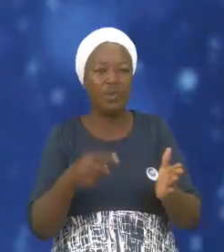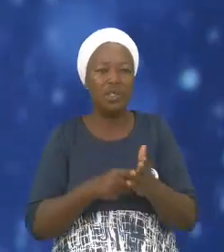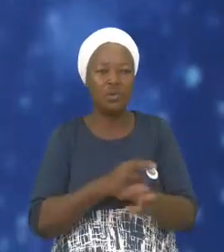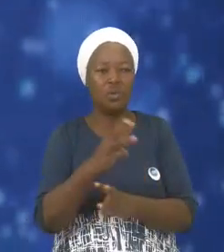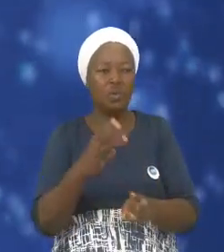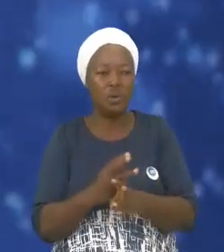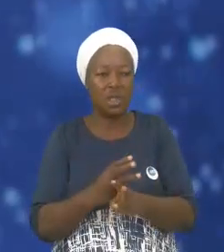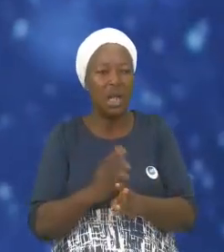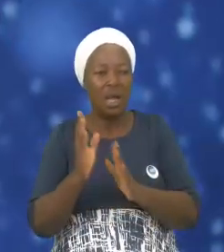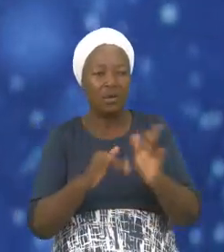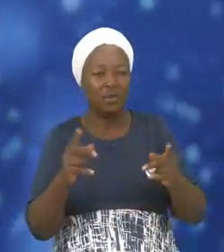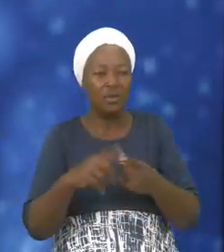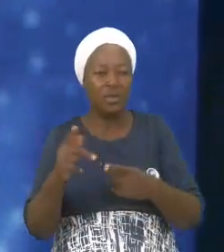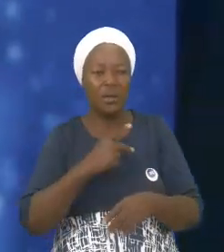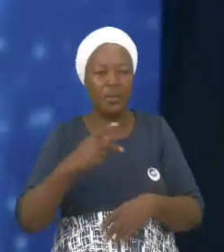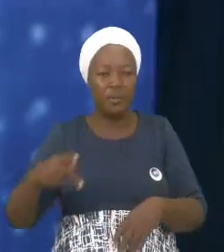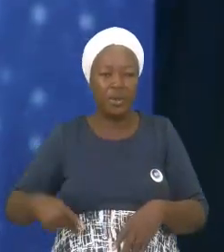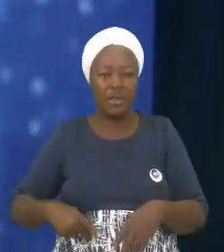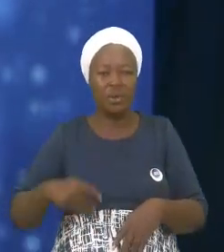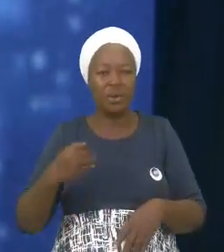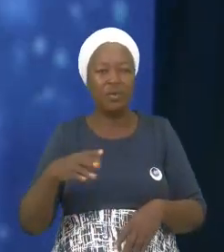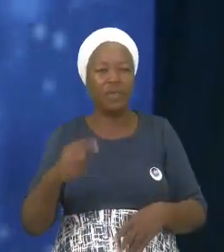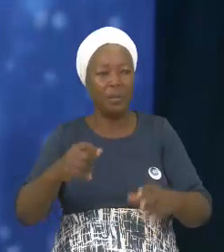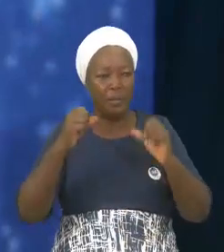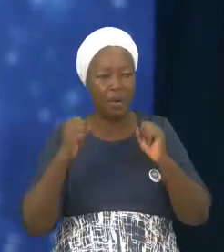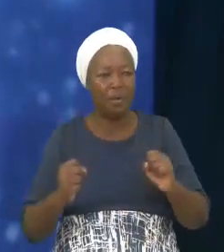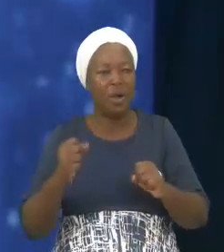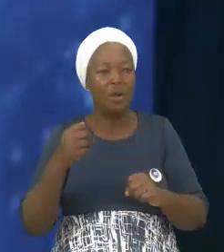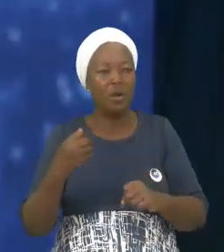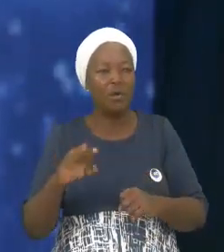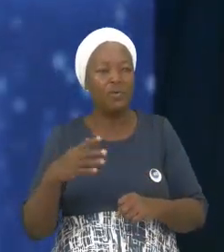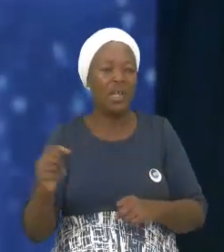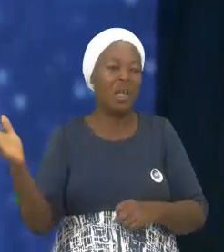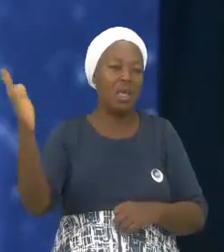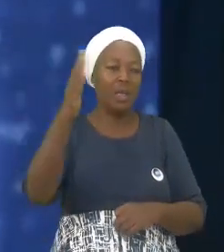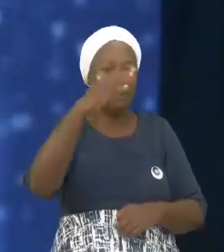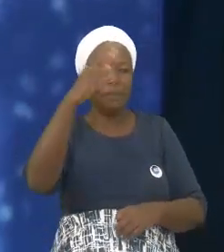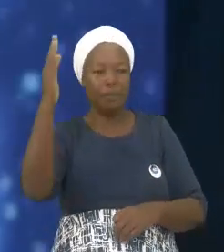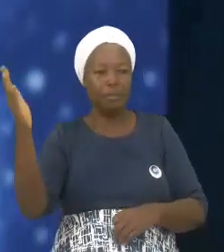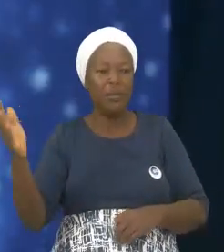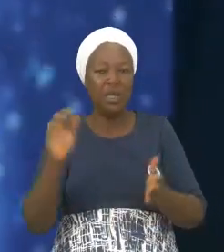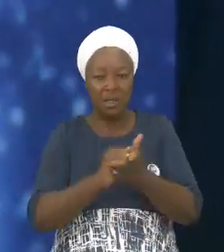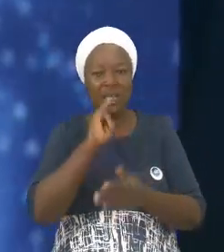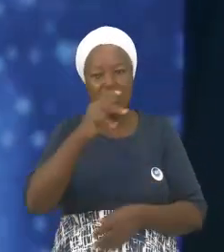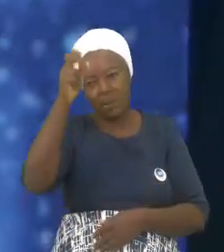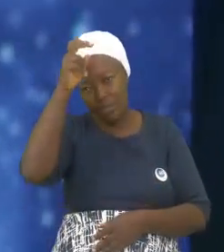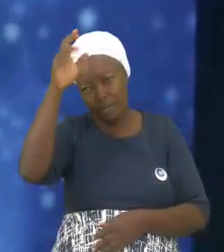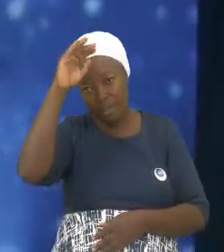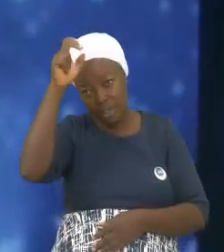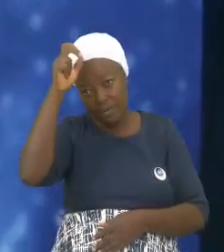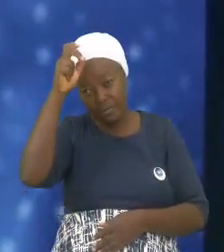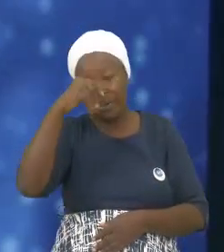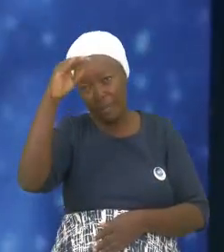world, according to the prince of the power of the air. That's the man of